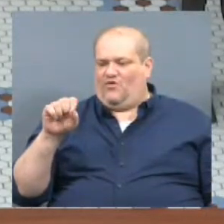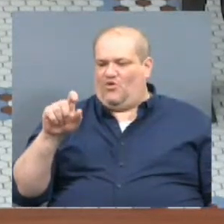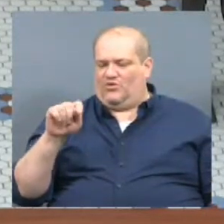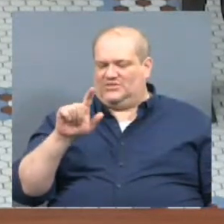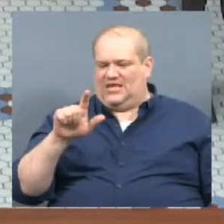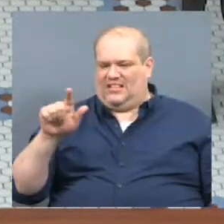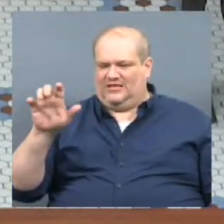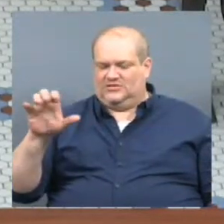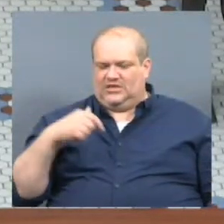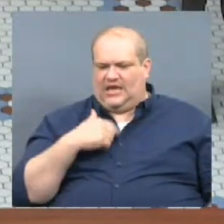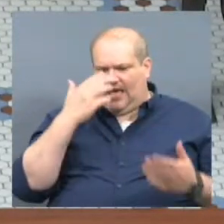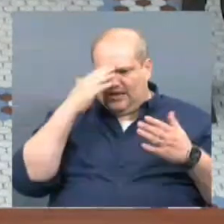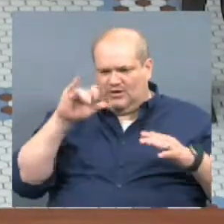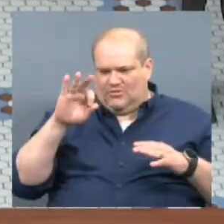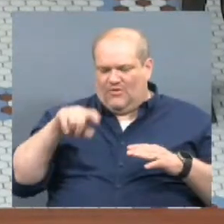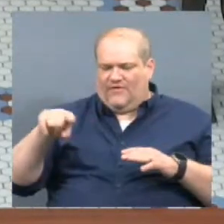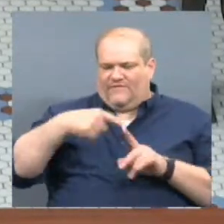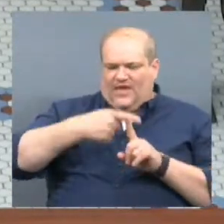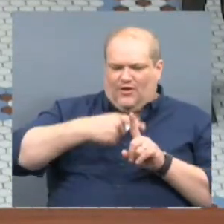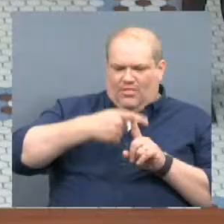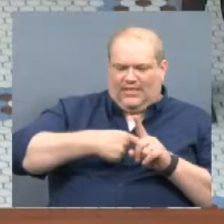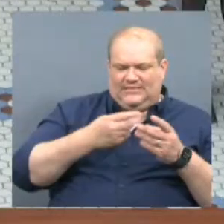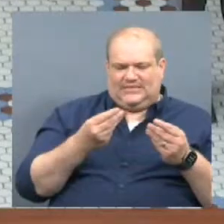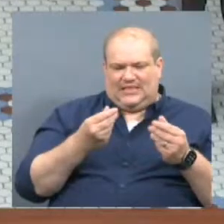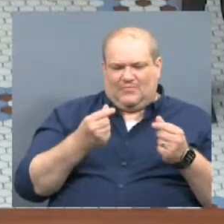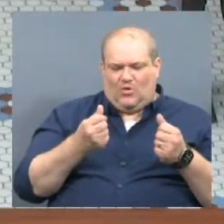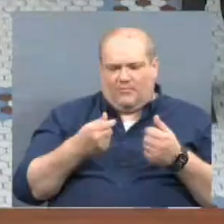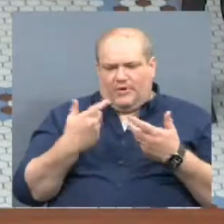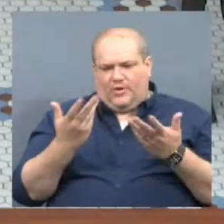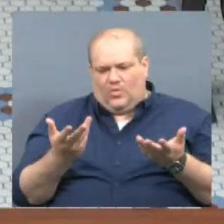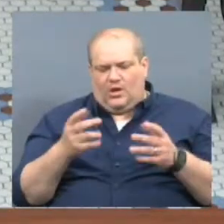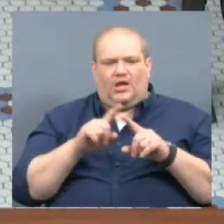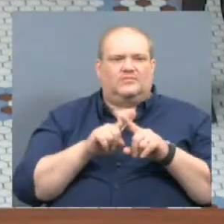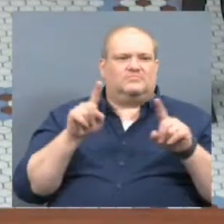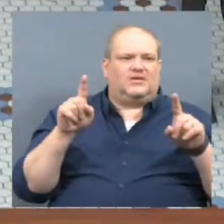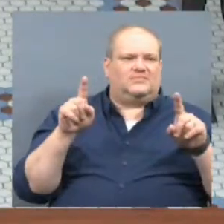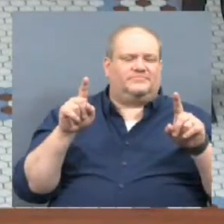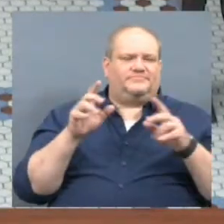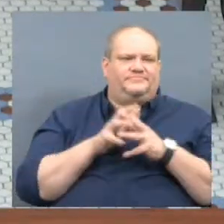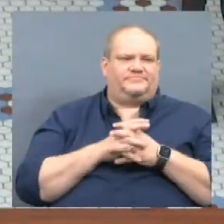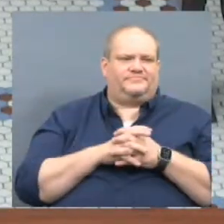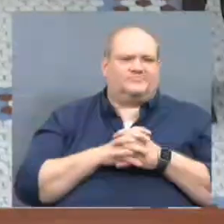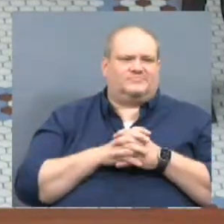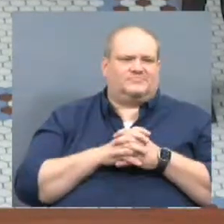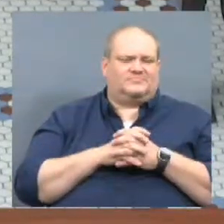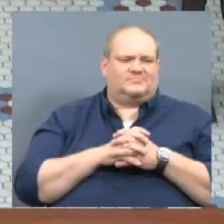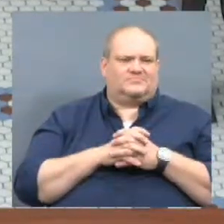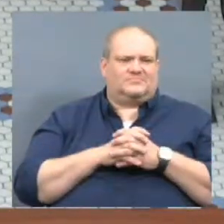know whether they are leasing the property or what, but